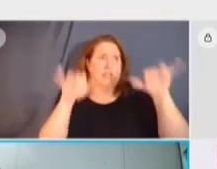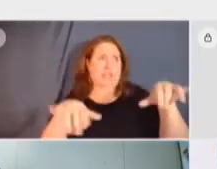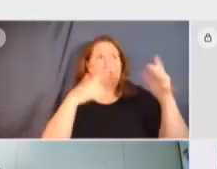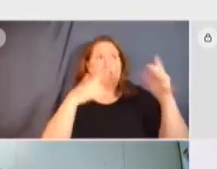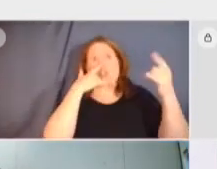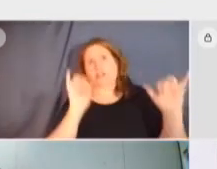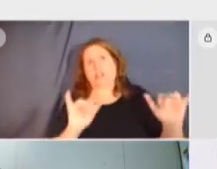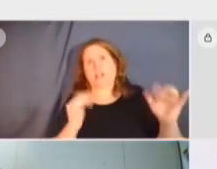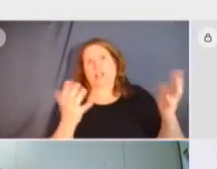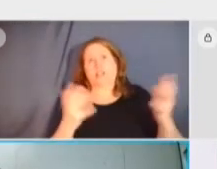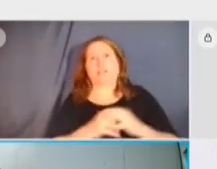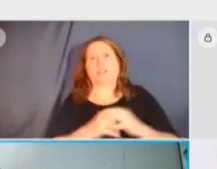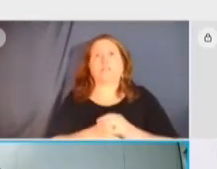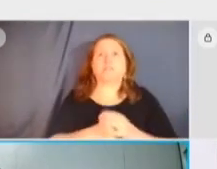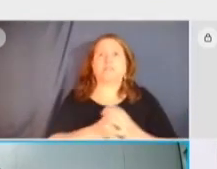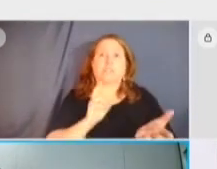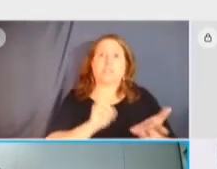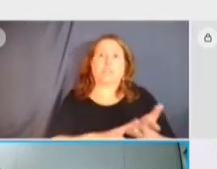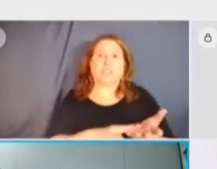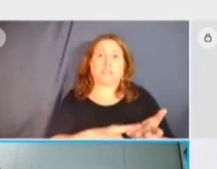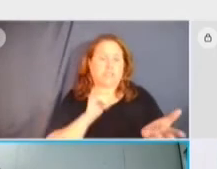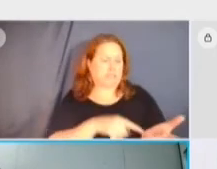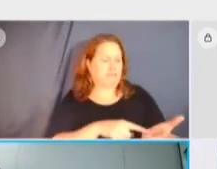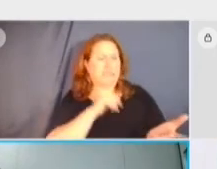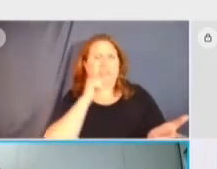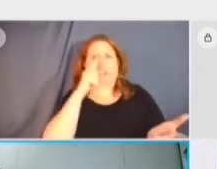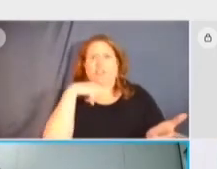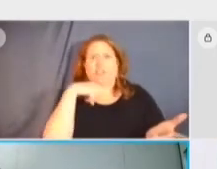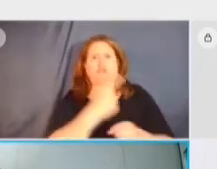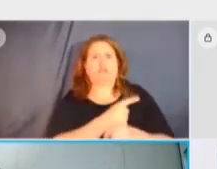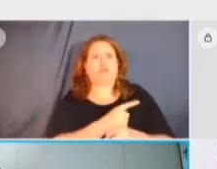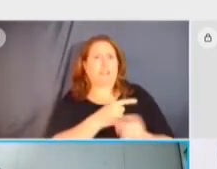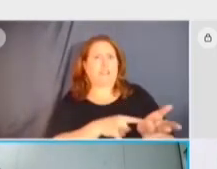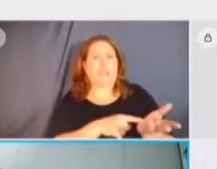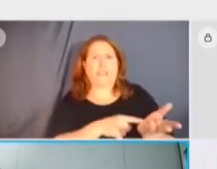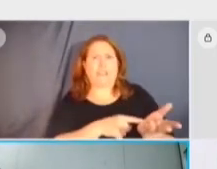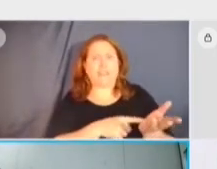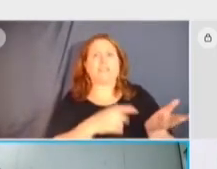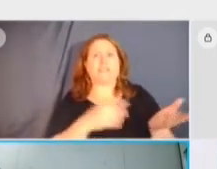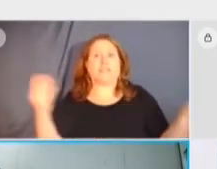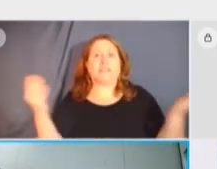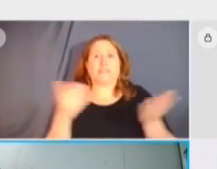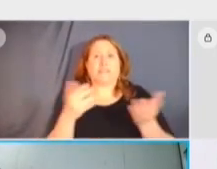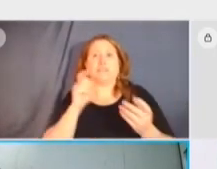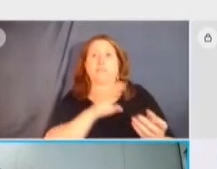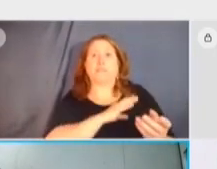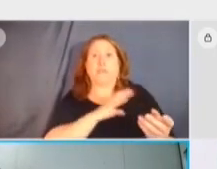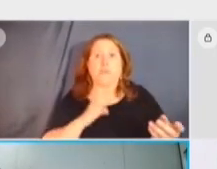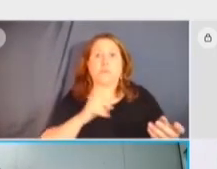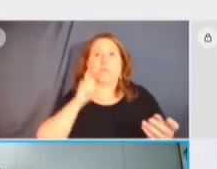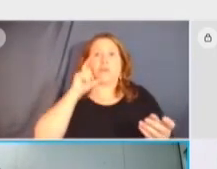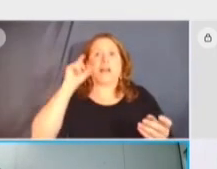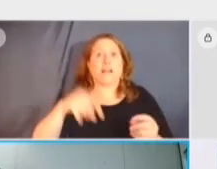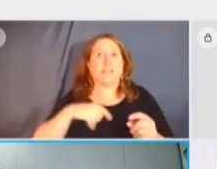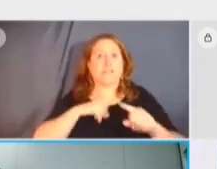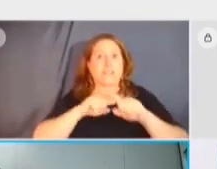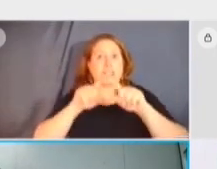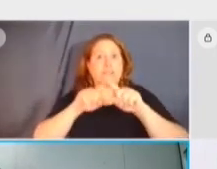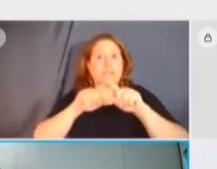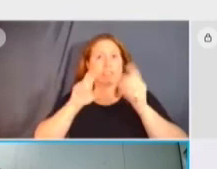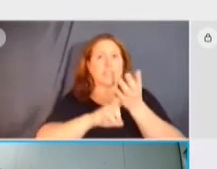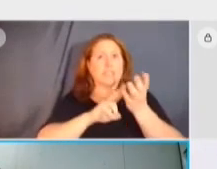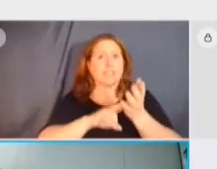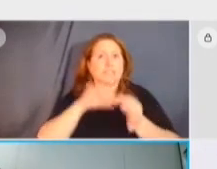other exemplar signatures available to you, the board typically will have many signature exemplars, particularly for voters in the absentee realm,